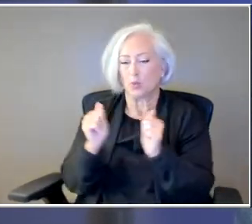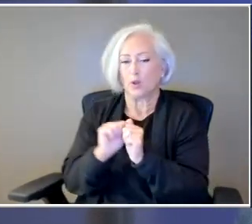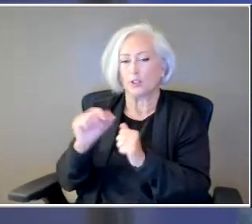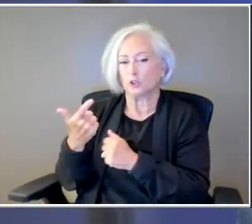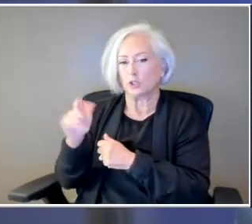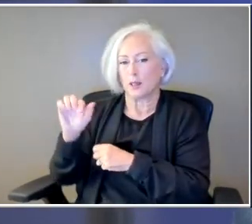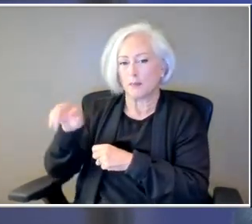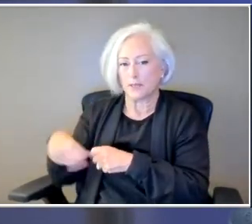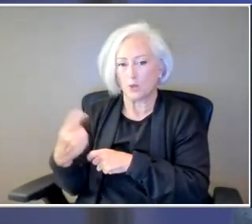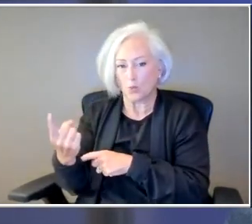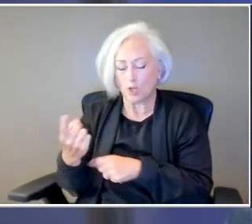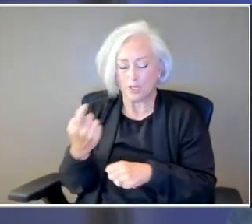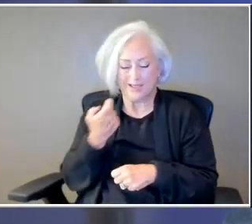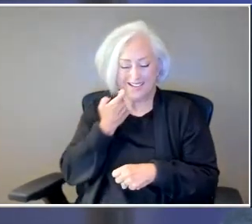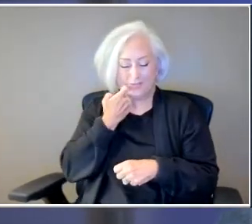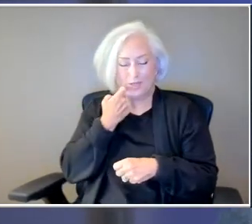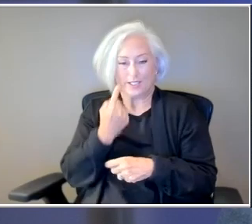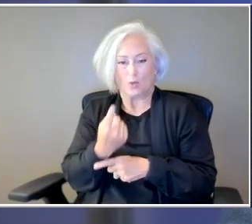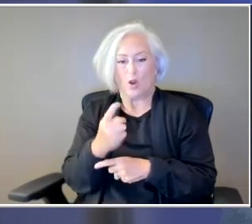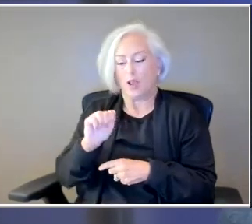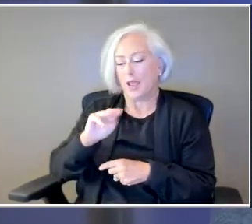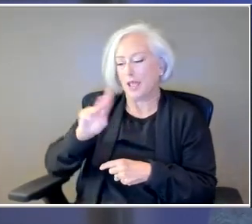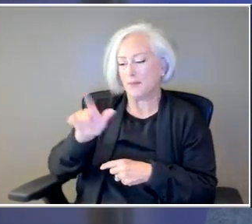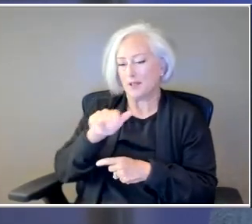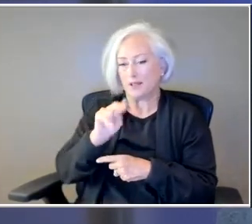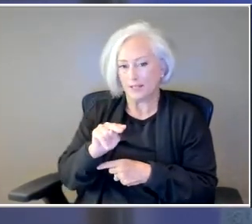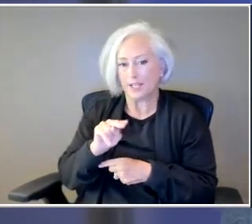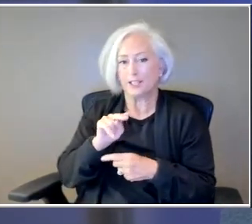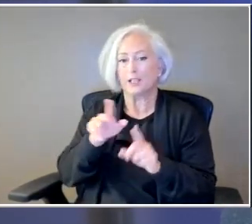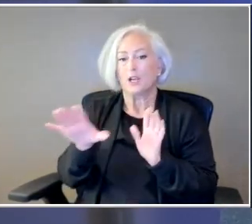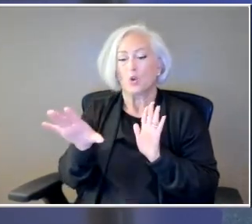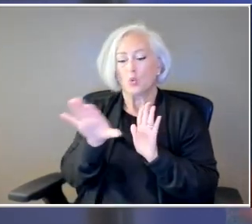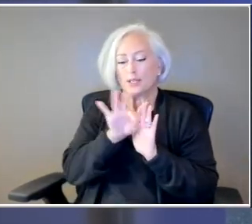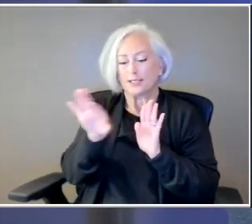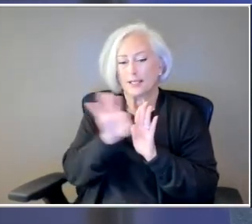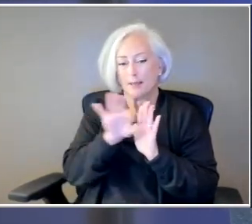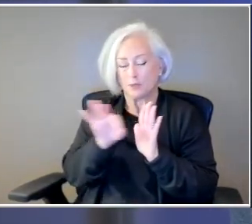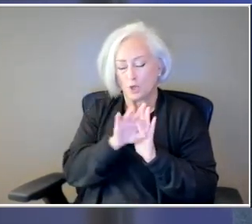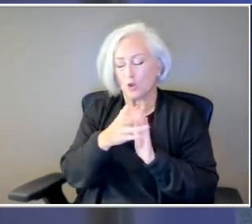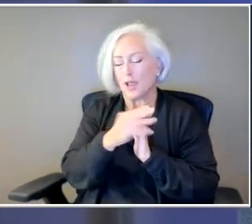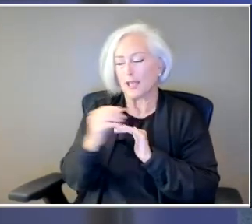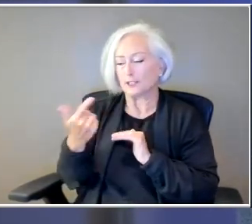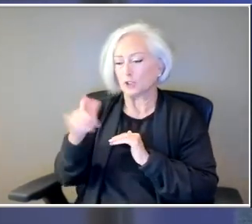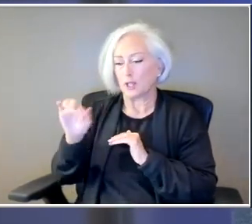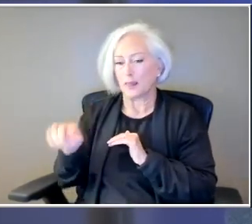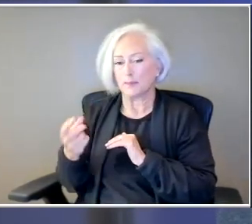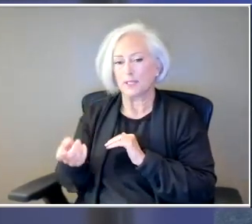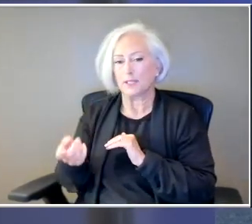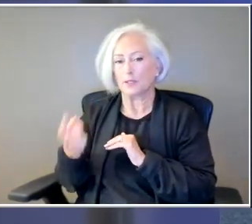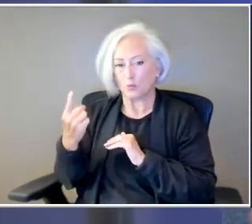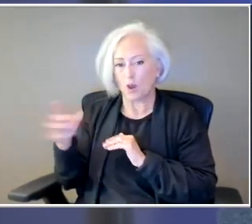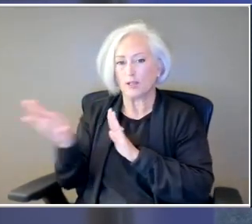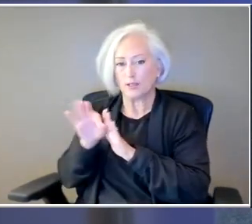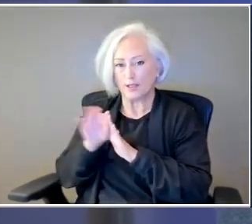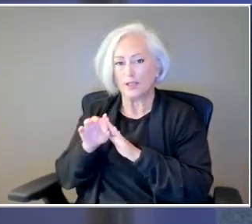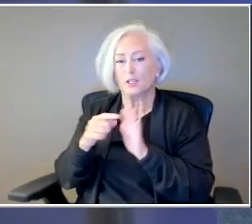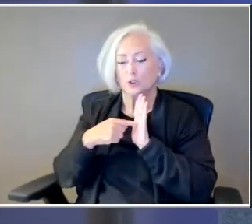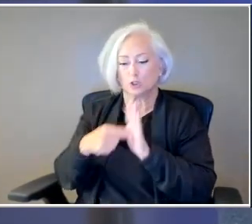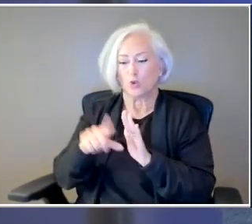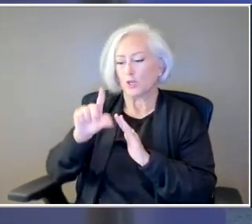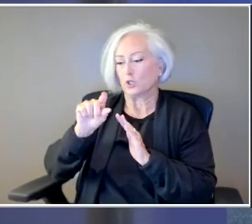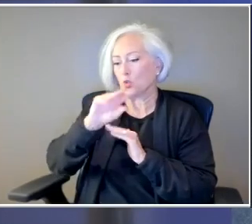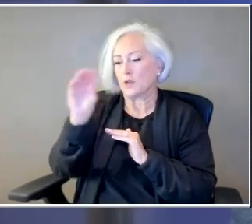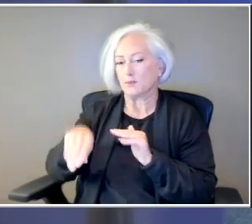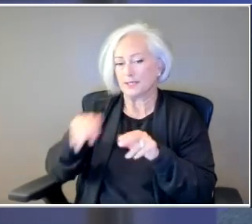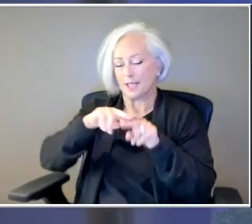an amylin receptor plus GLP-1 receptor, and they were rolling out 20% weight loss in 1 year in human patients.